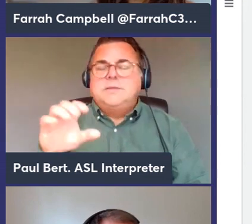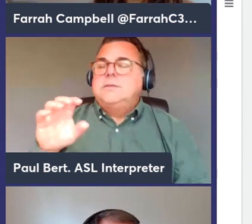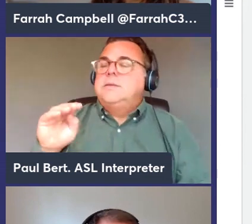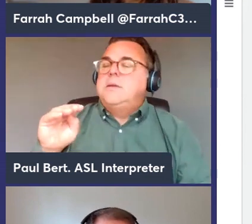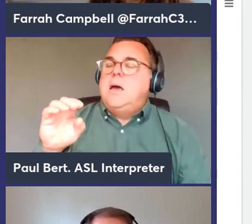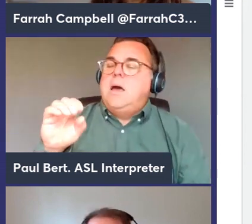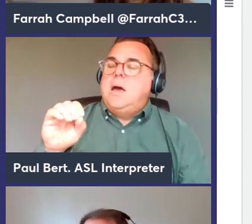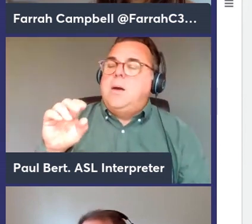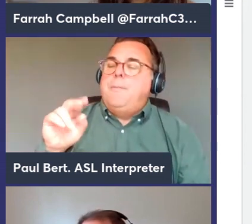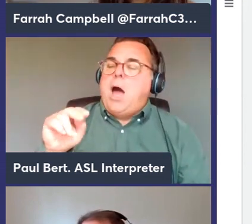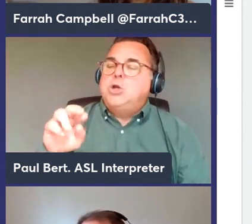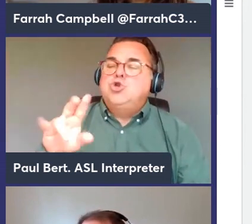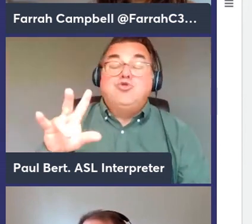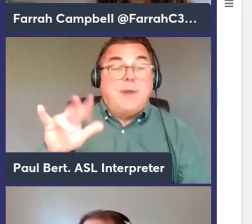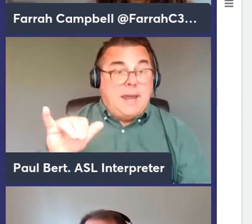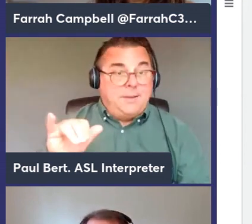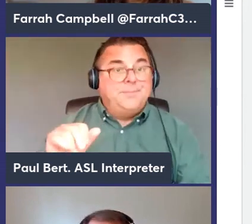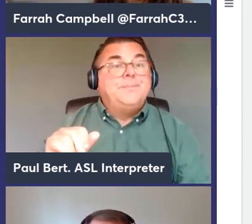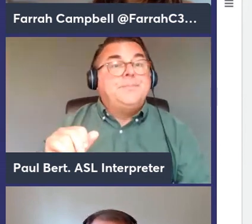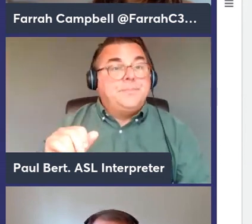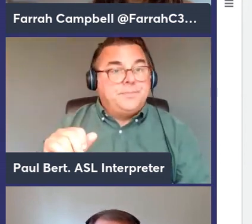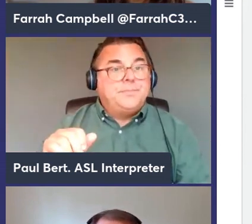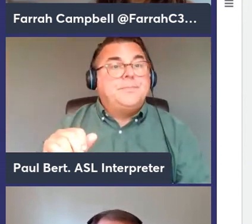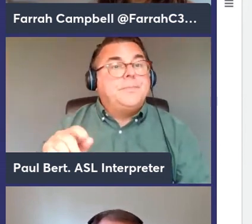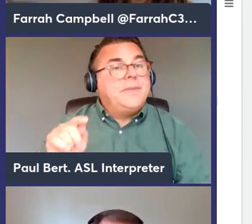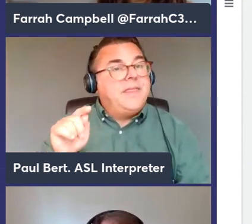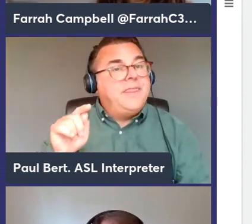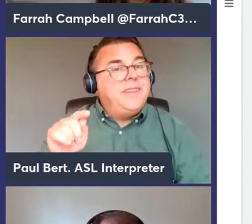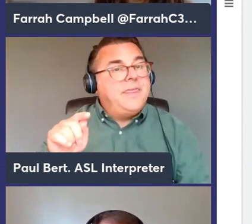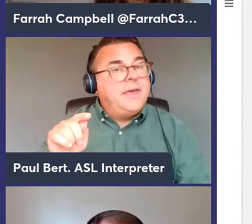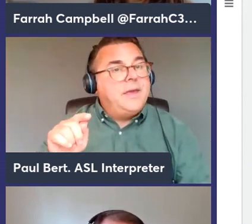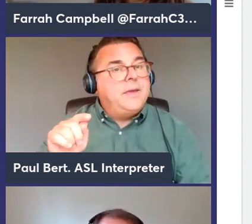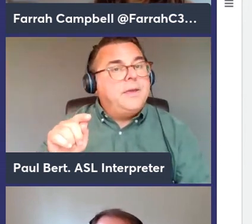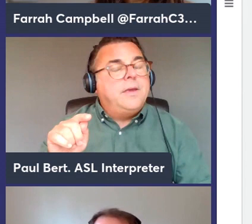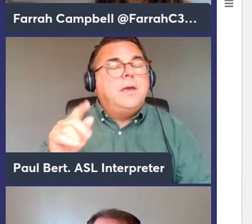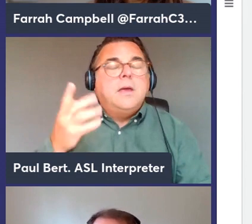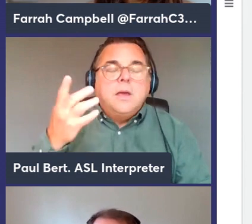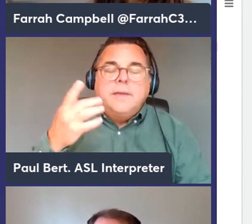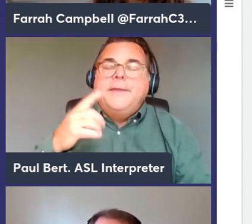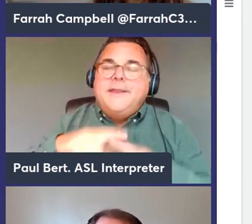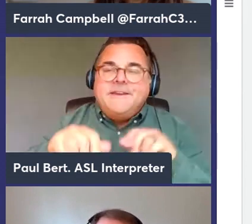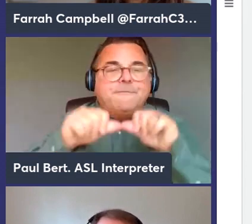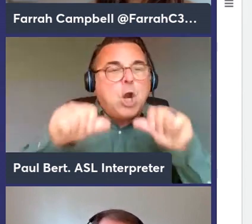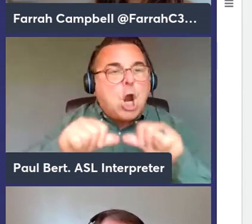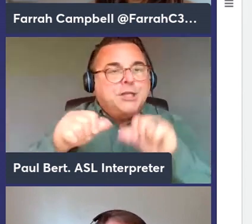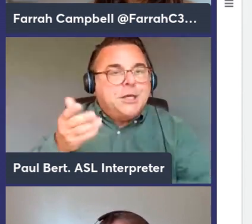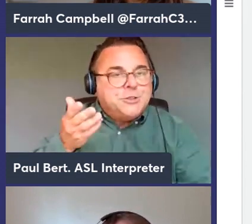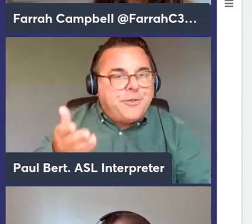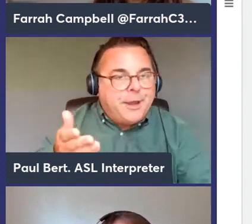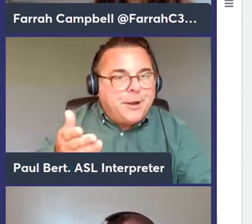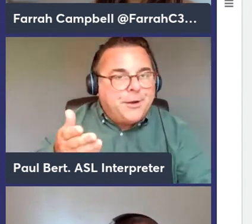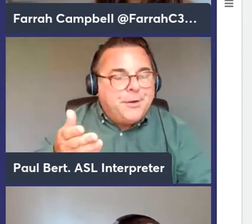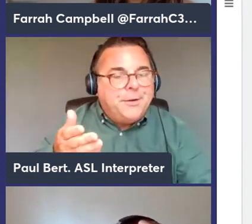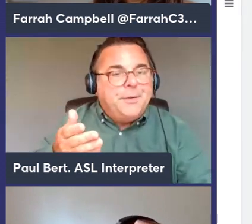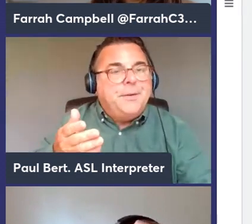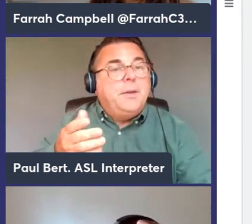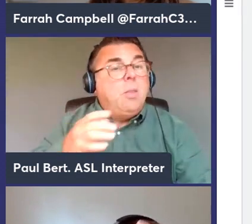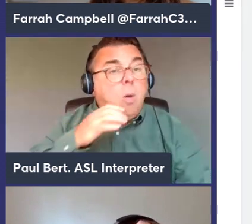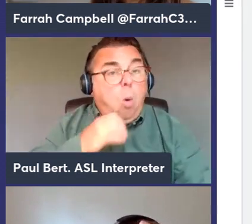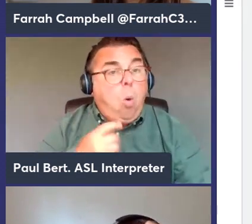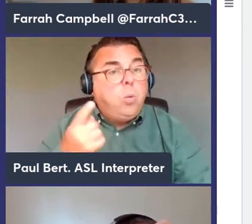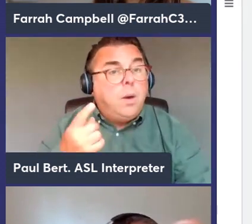now here's where I have to make sure that they are different architectures, right? Yeah. So the older